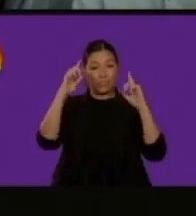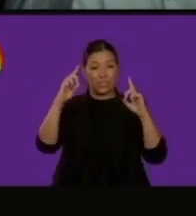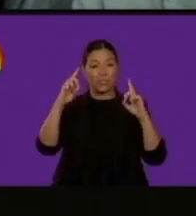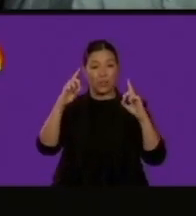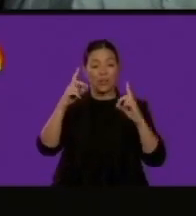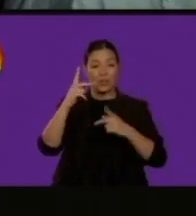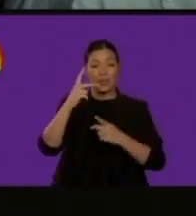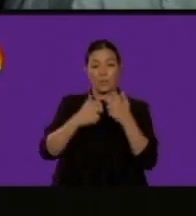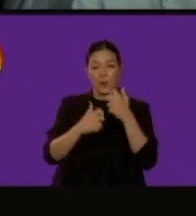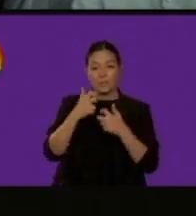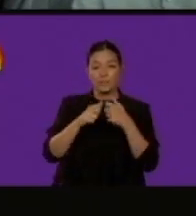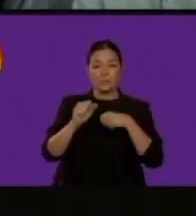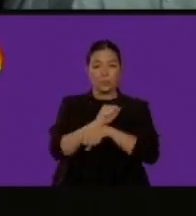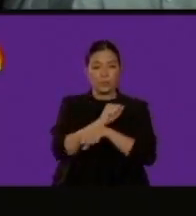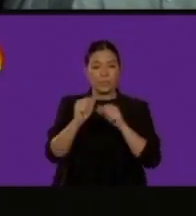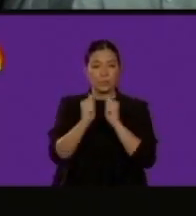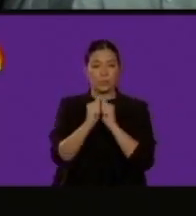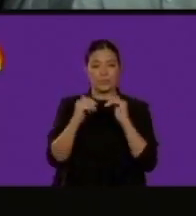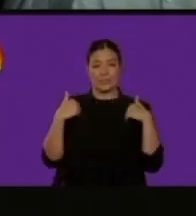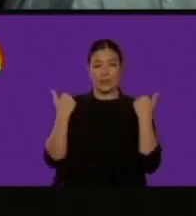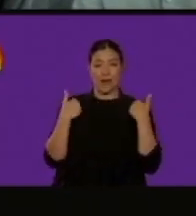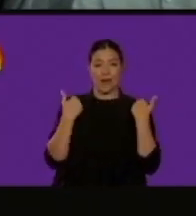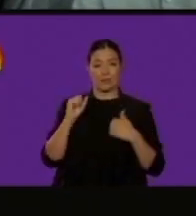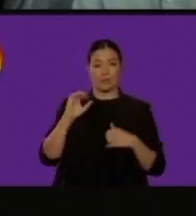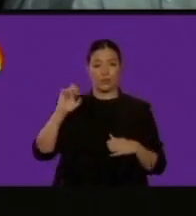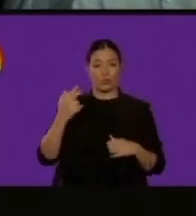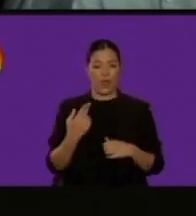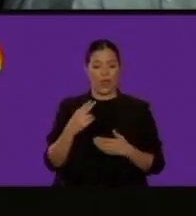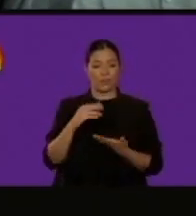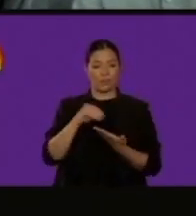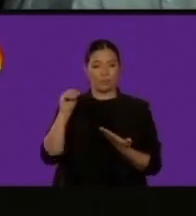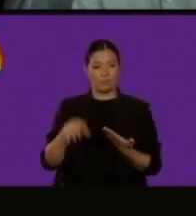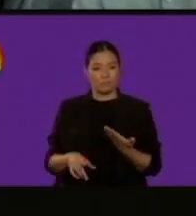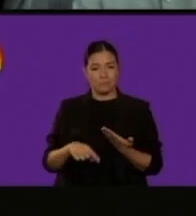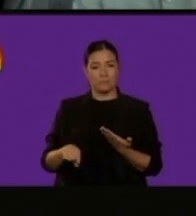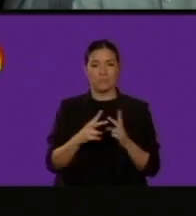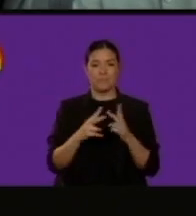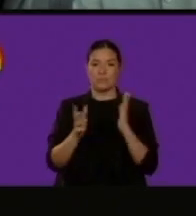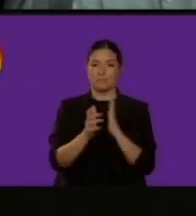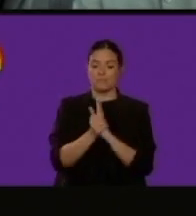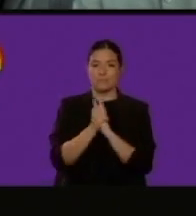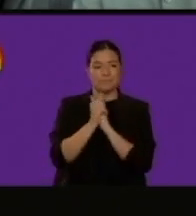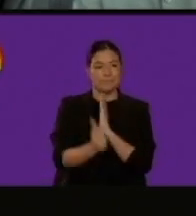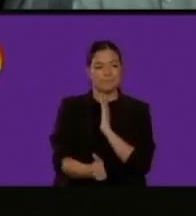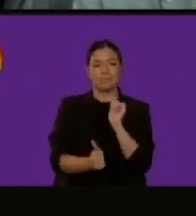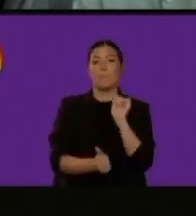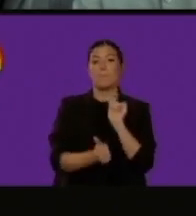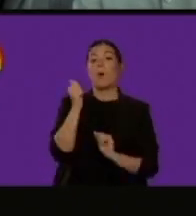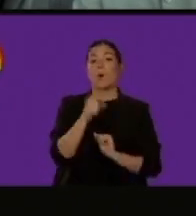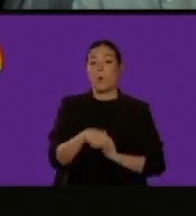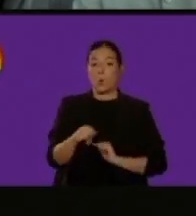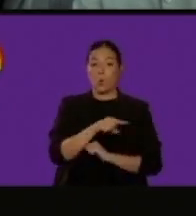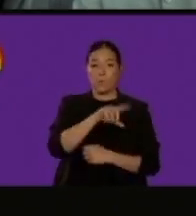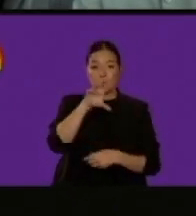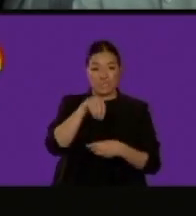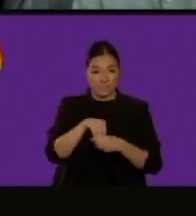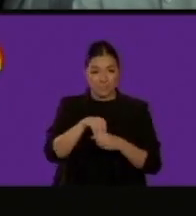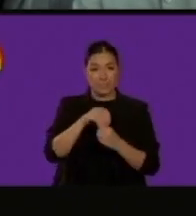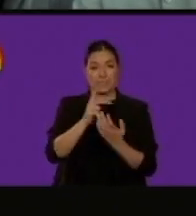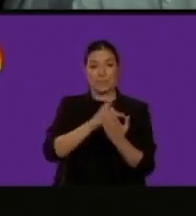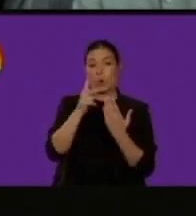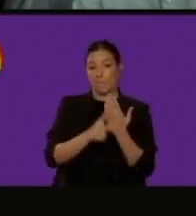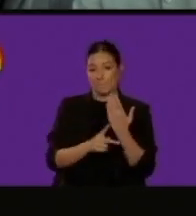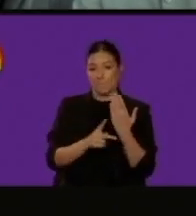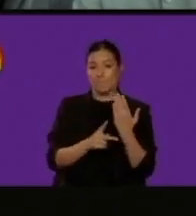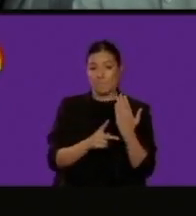their cultures and to facilitate learning and exploration in many areas. In some of these projects,